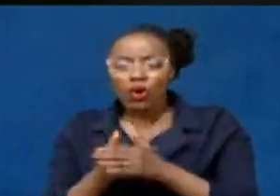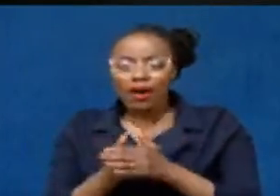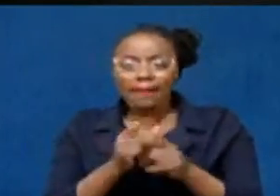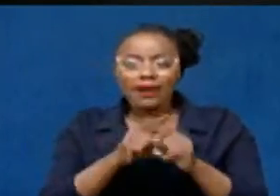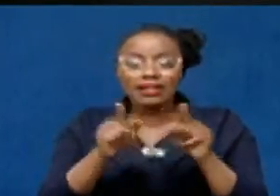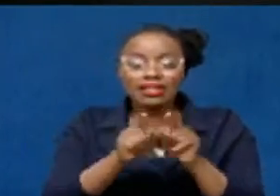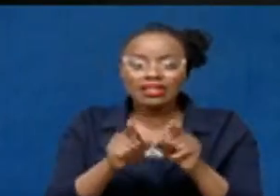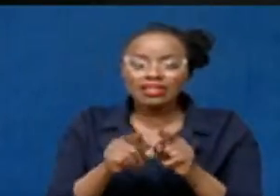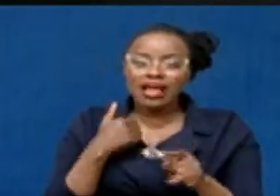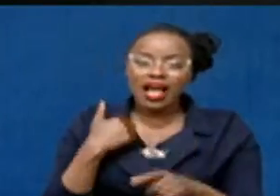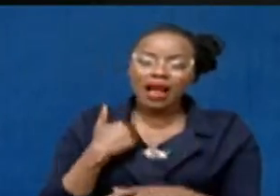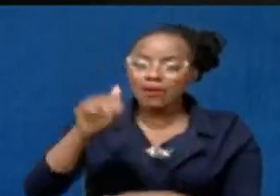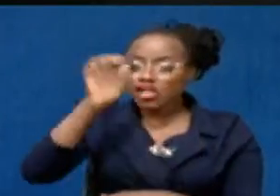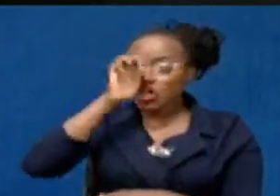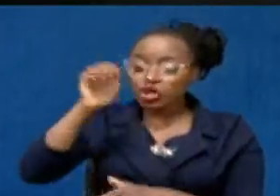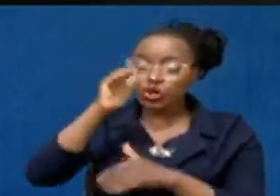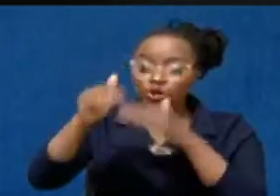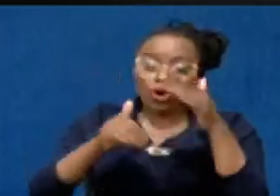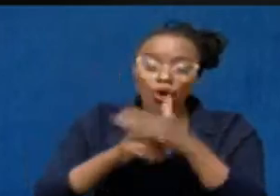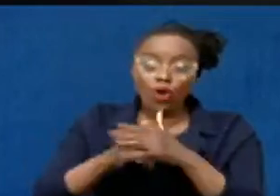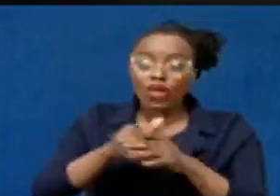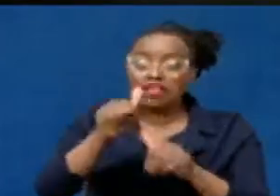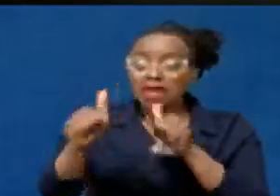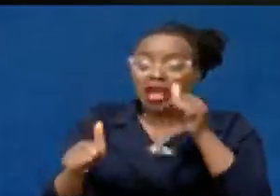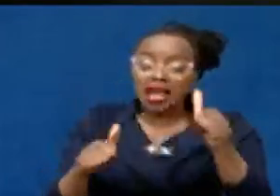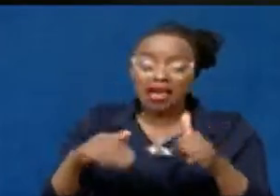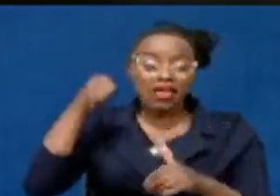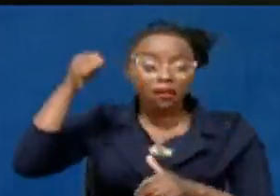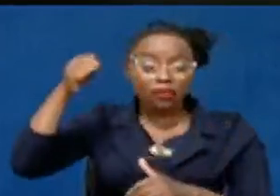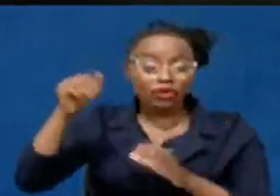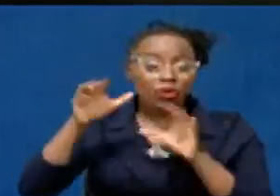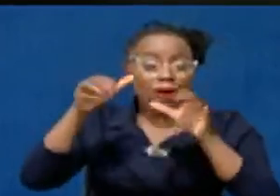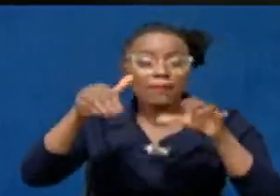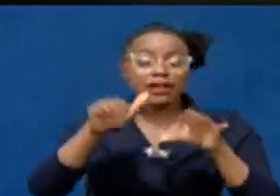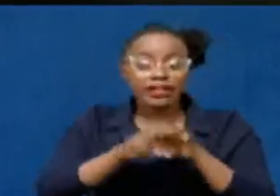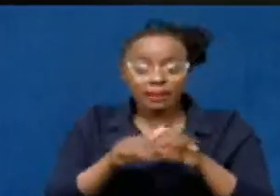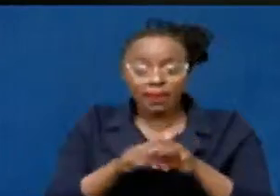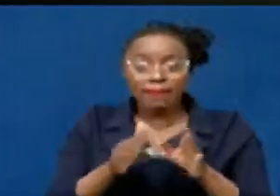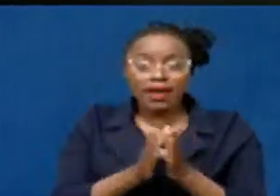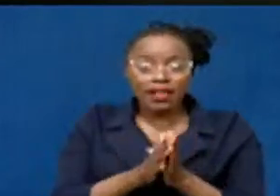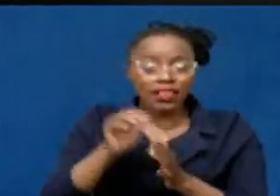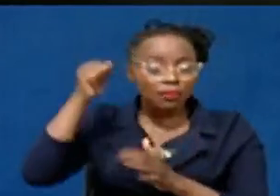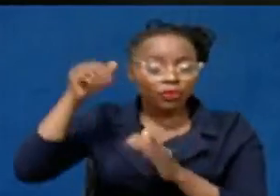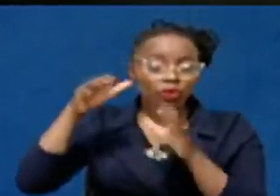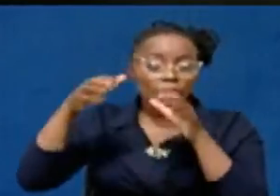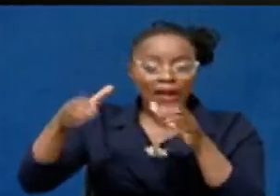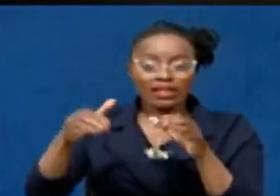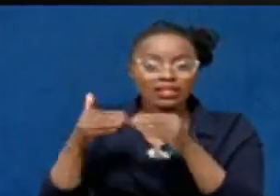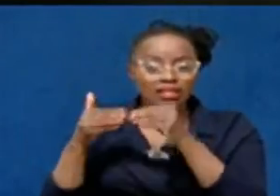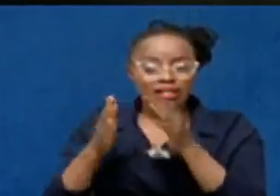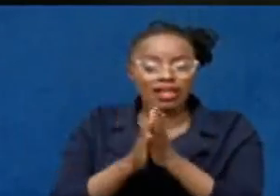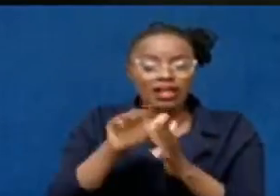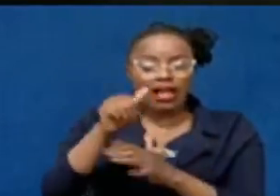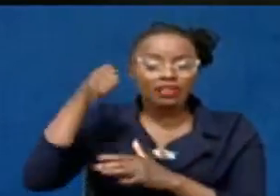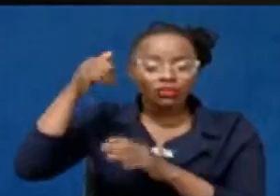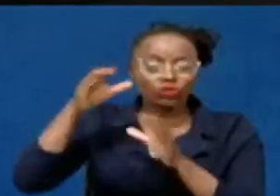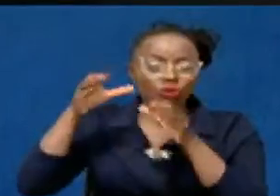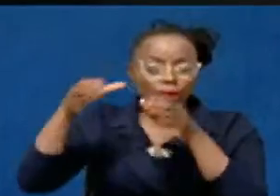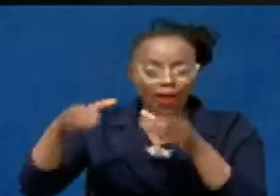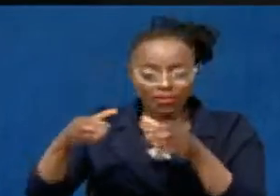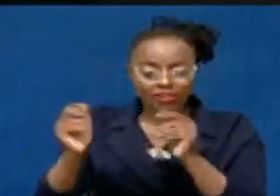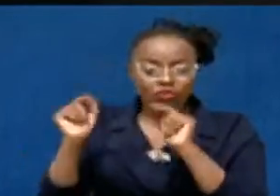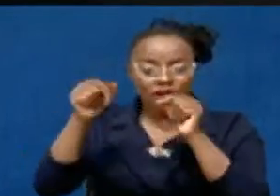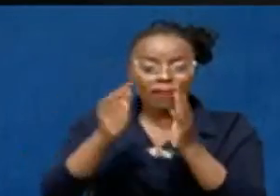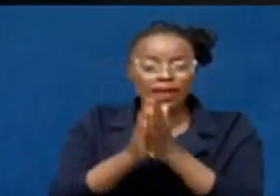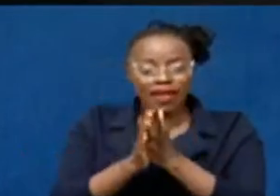is largely overshadowed by all of these other, you know, party members from and party leaders from other parties who are coming in to,